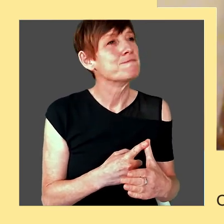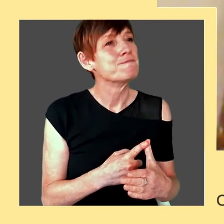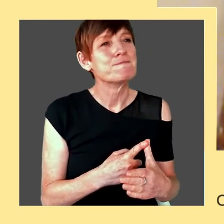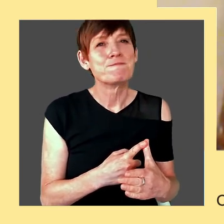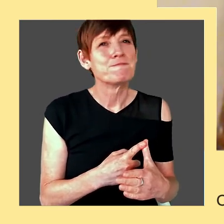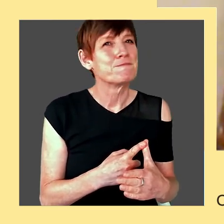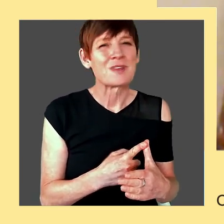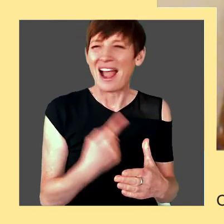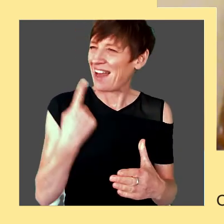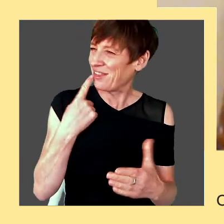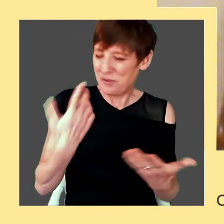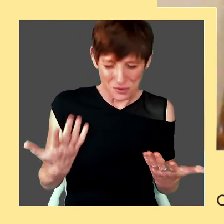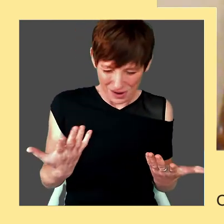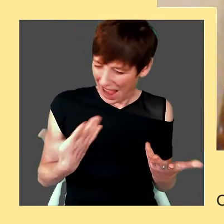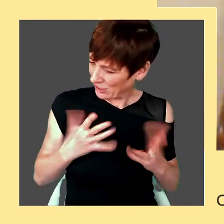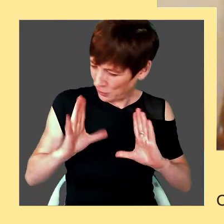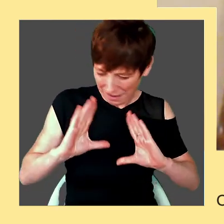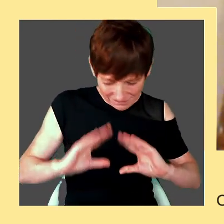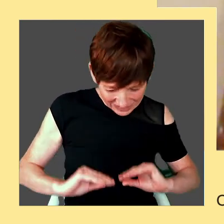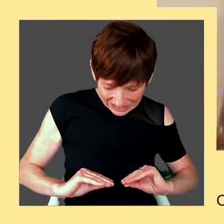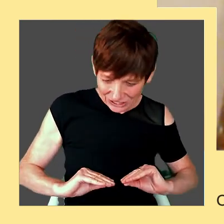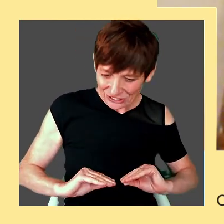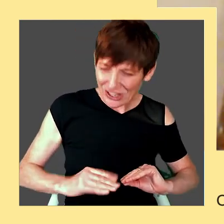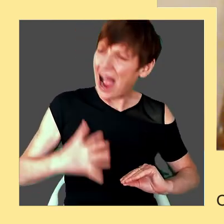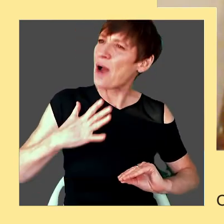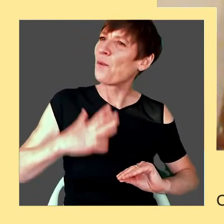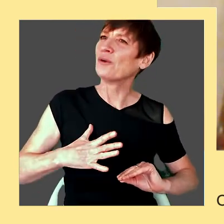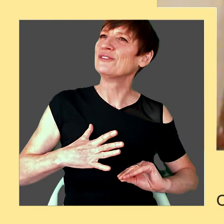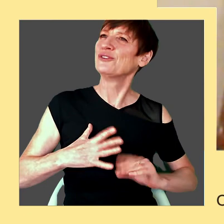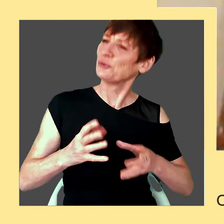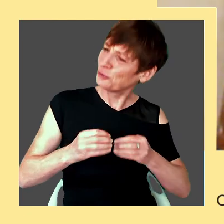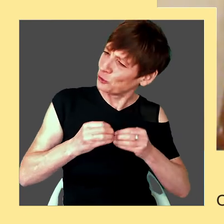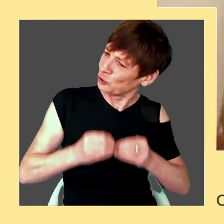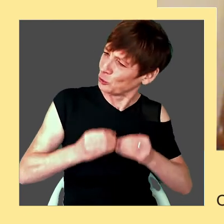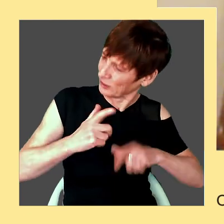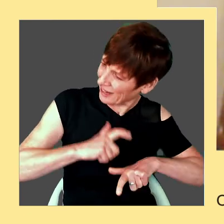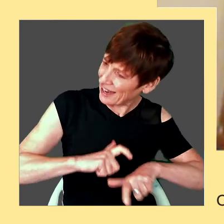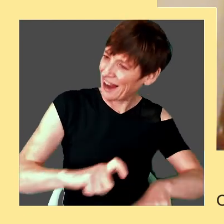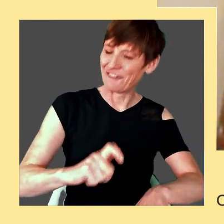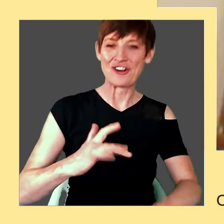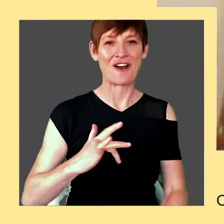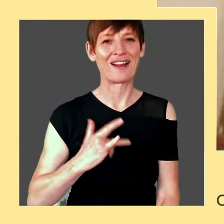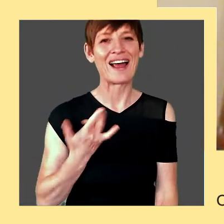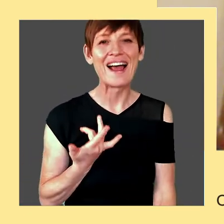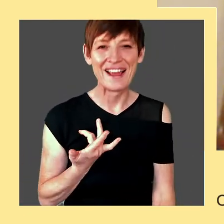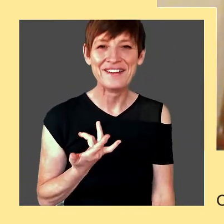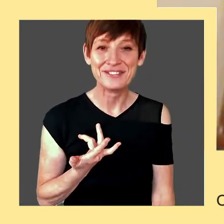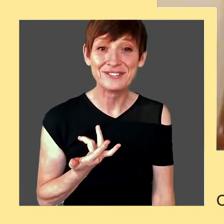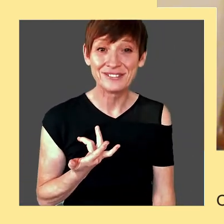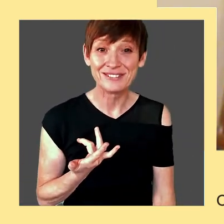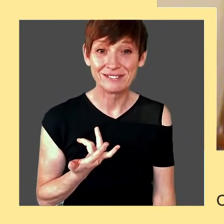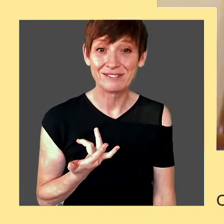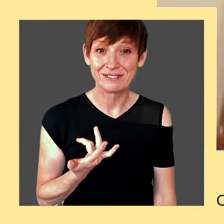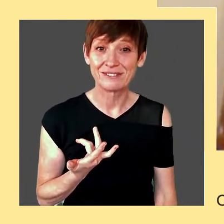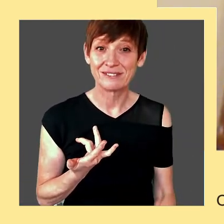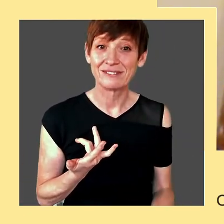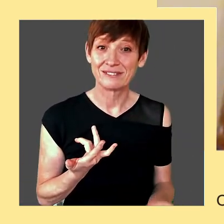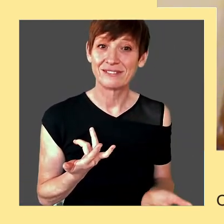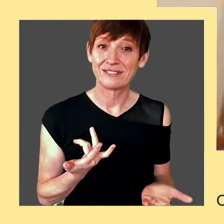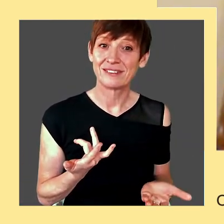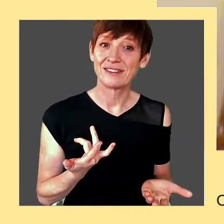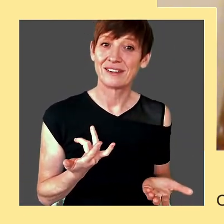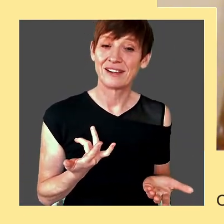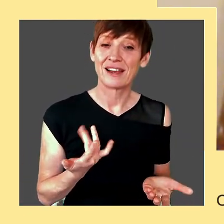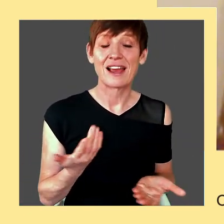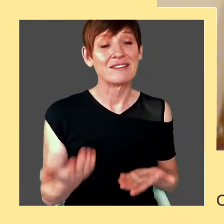to be finished. I want to be a student my whole life, and sometimes this kind of a